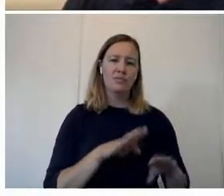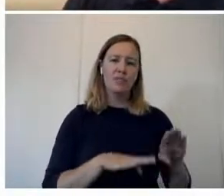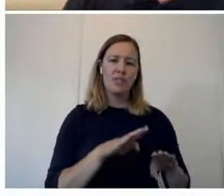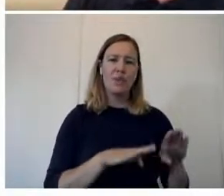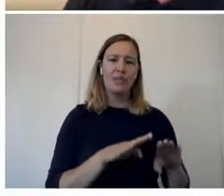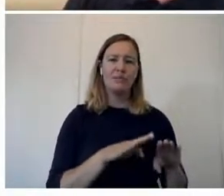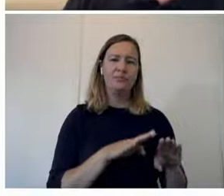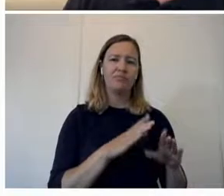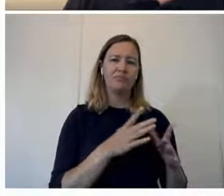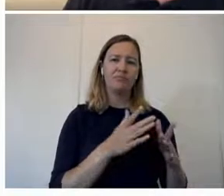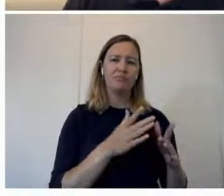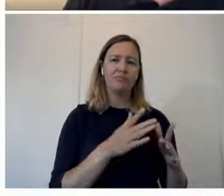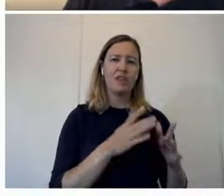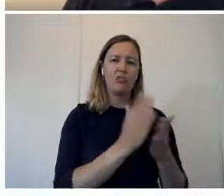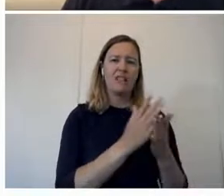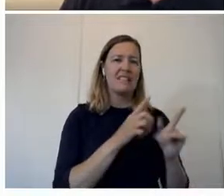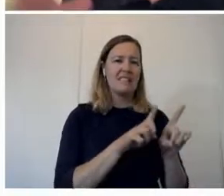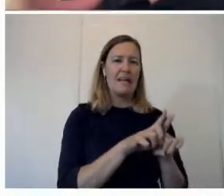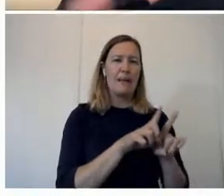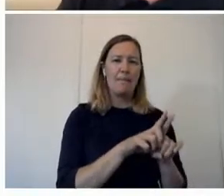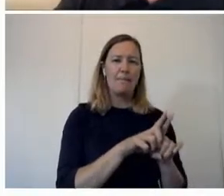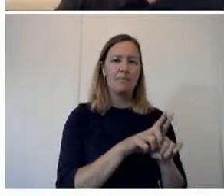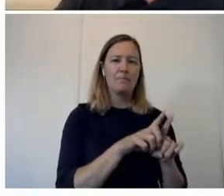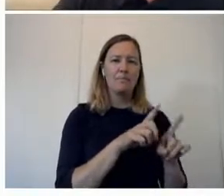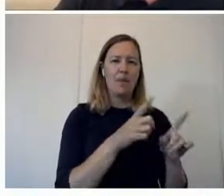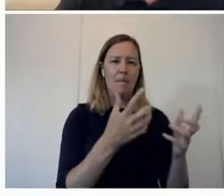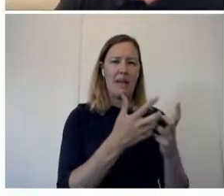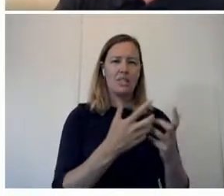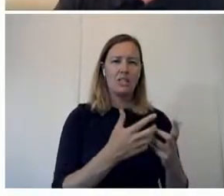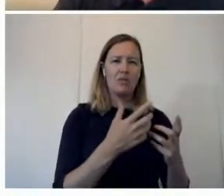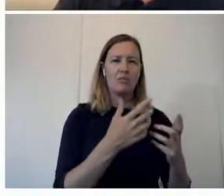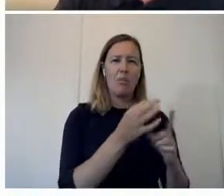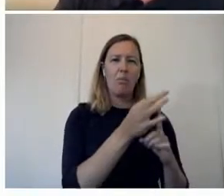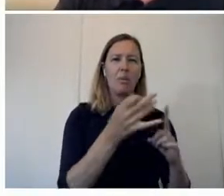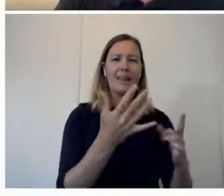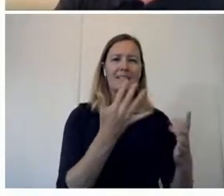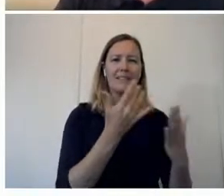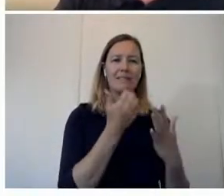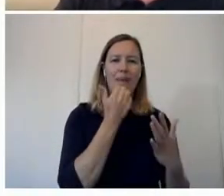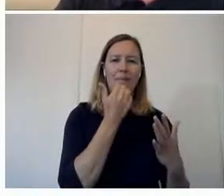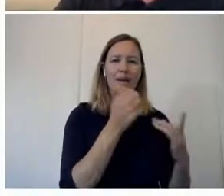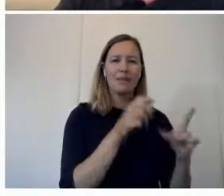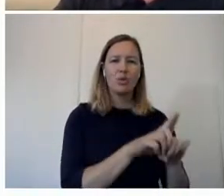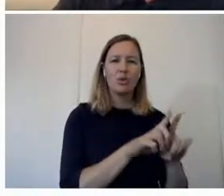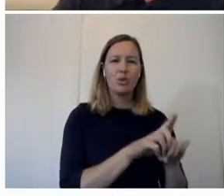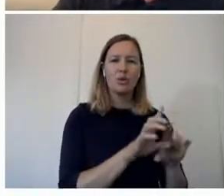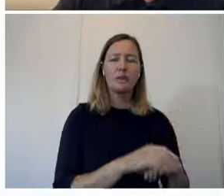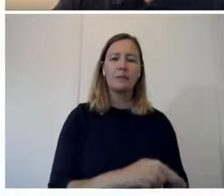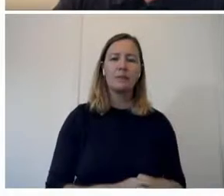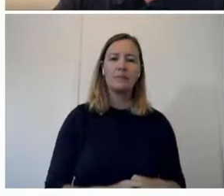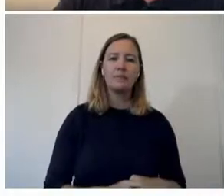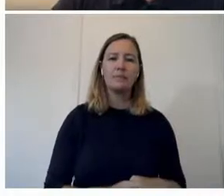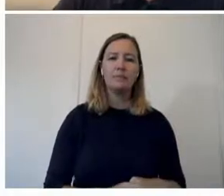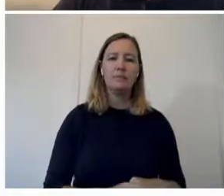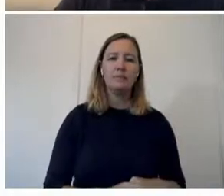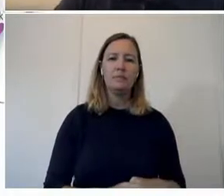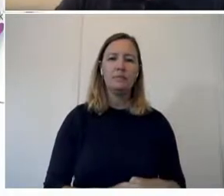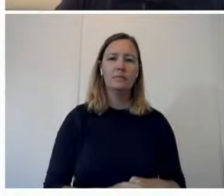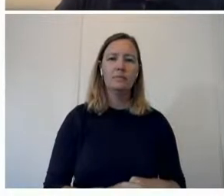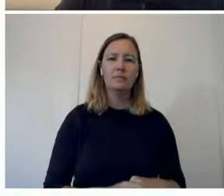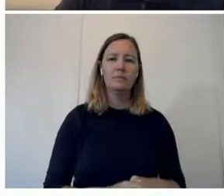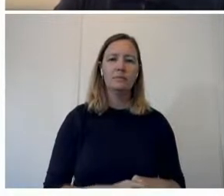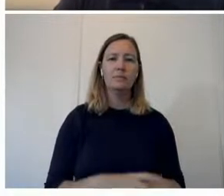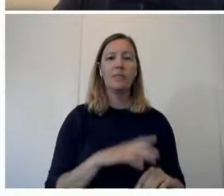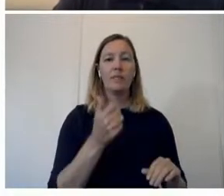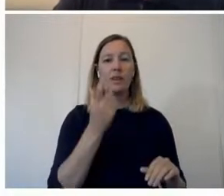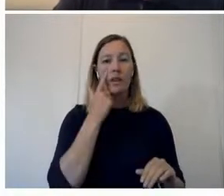it really just follows where the population live. You know, not so much in the same way as the current audience. And to complete the picture there, let's have a